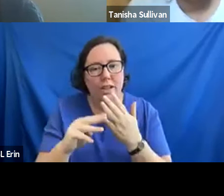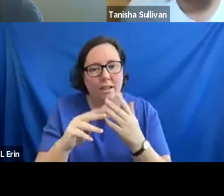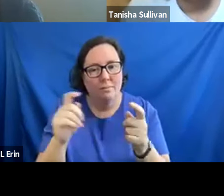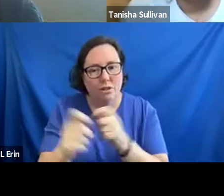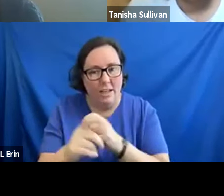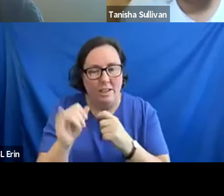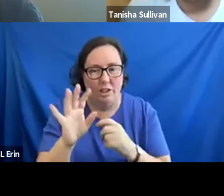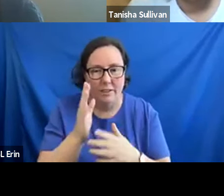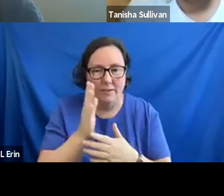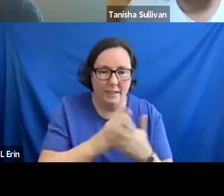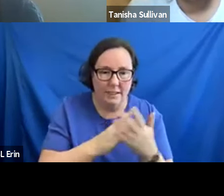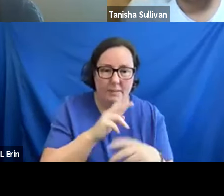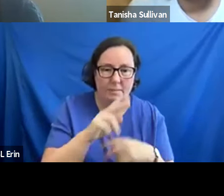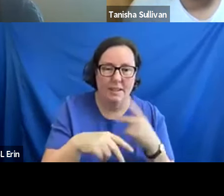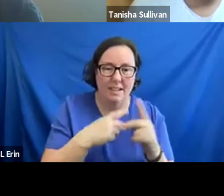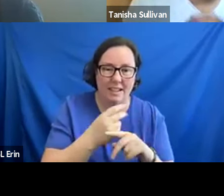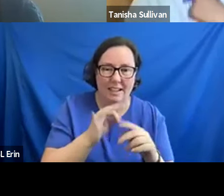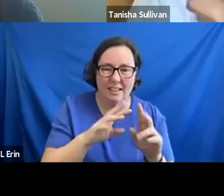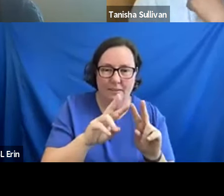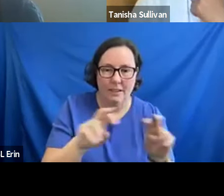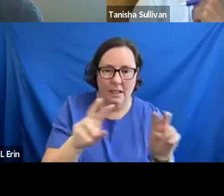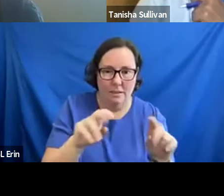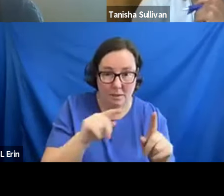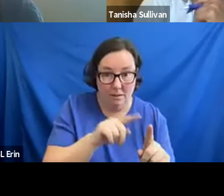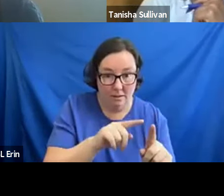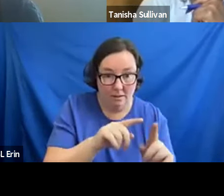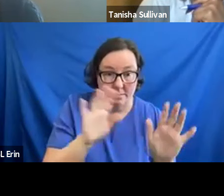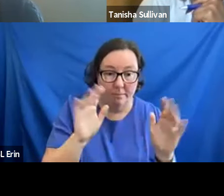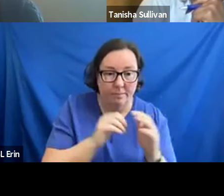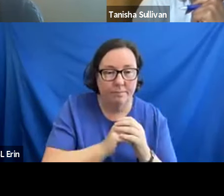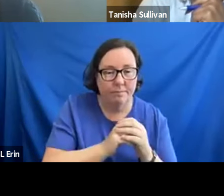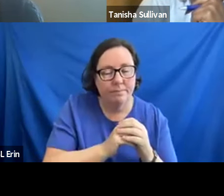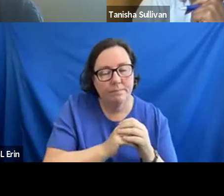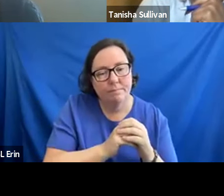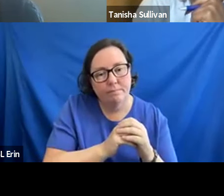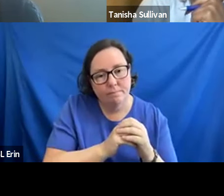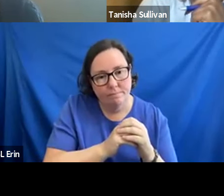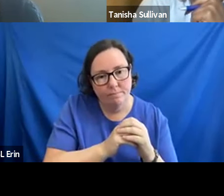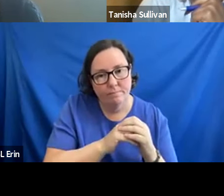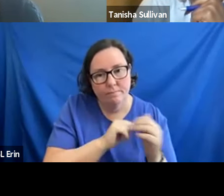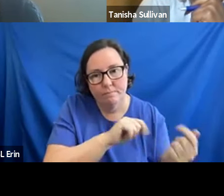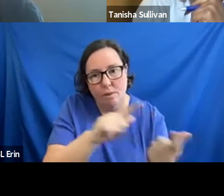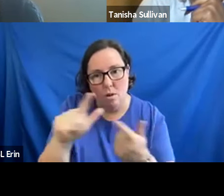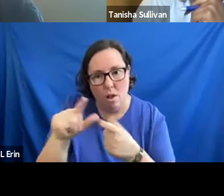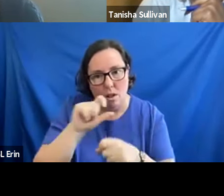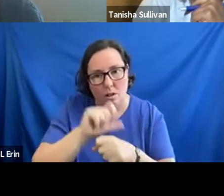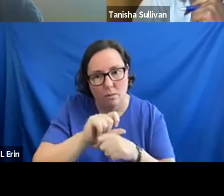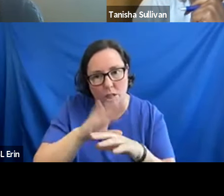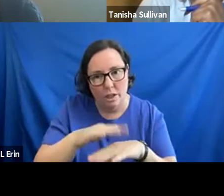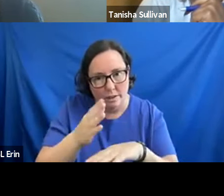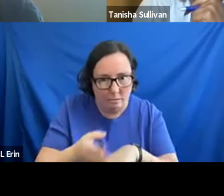with certain kinds of assessments and get everybody working toward